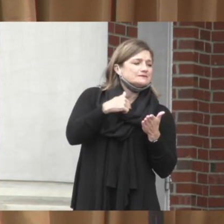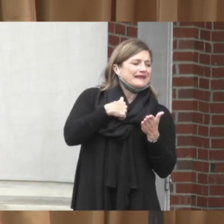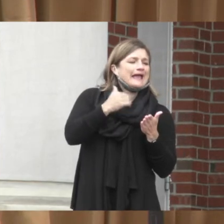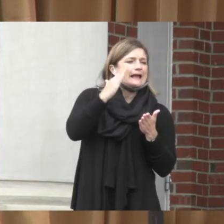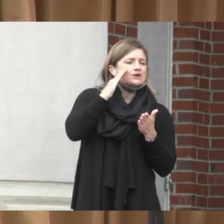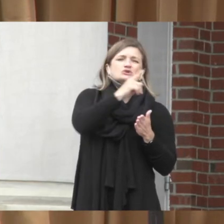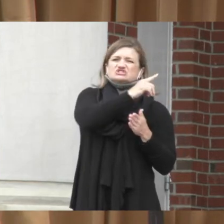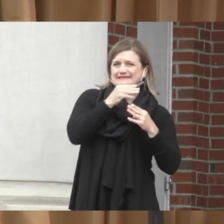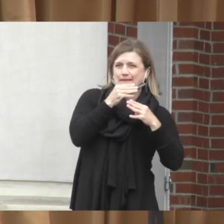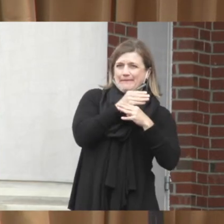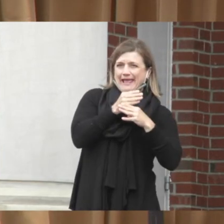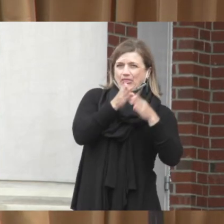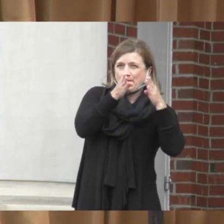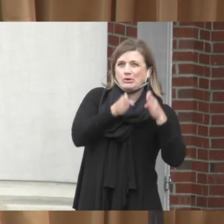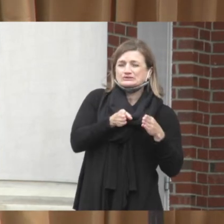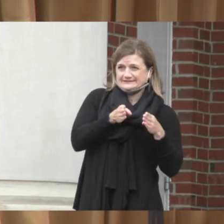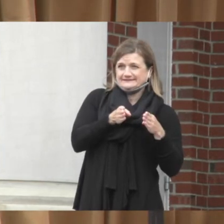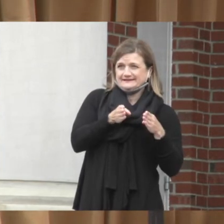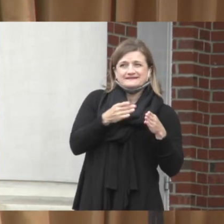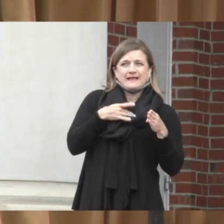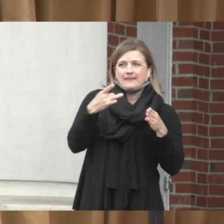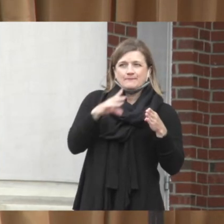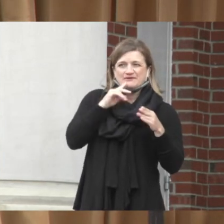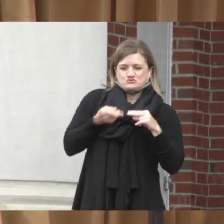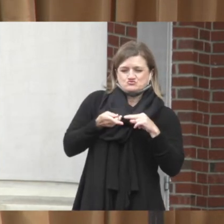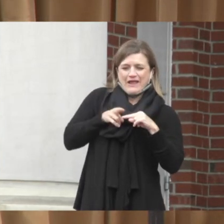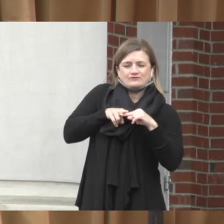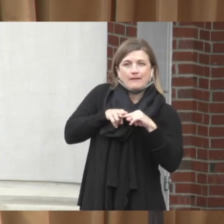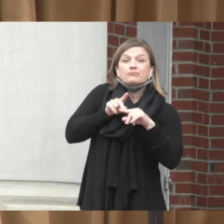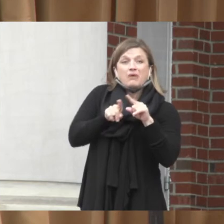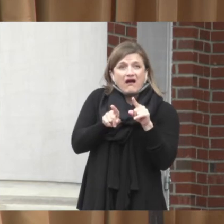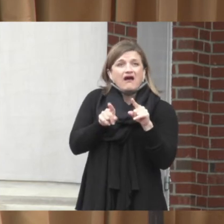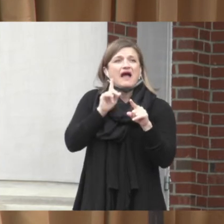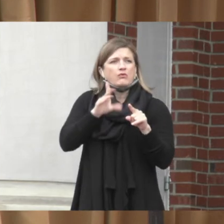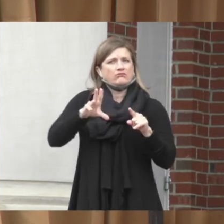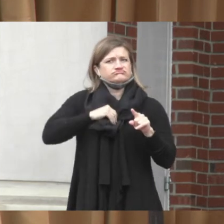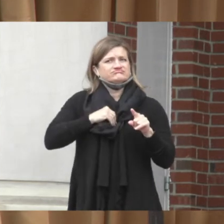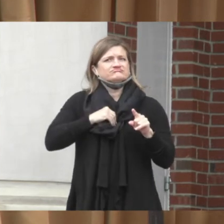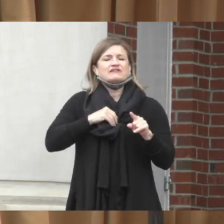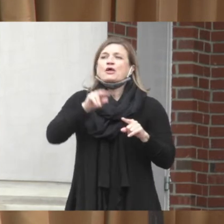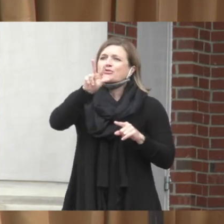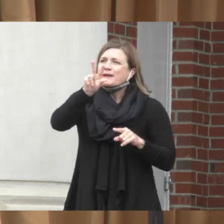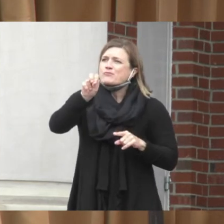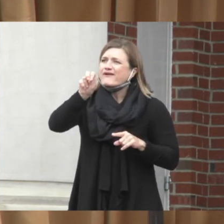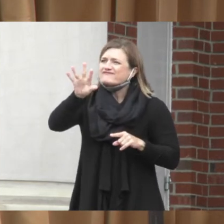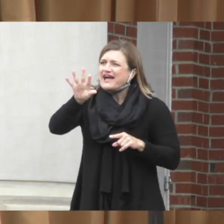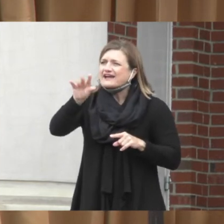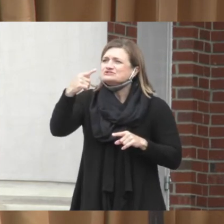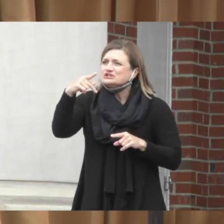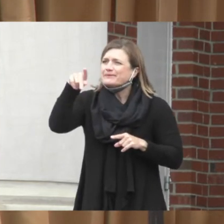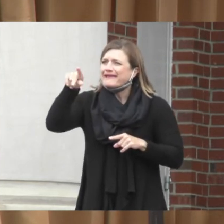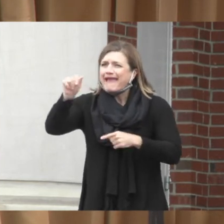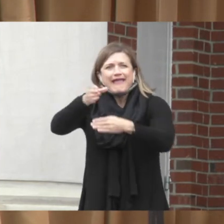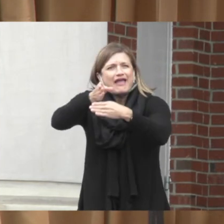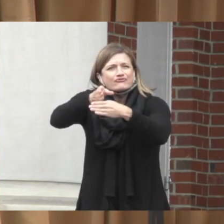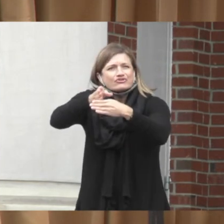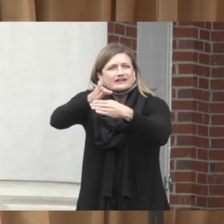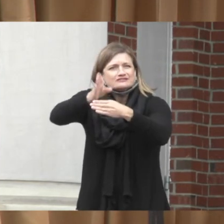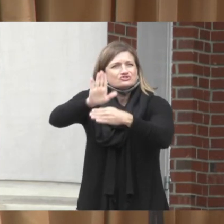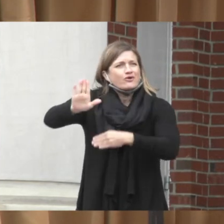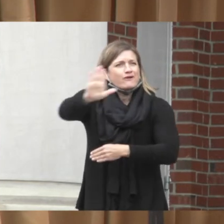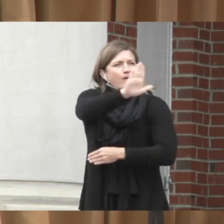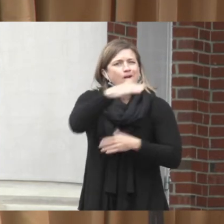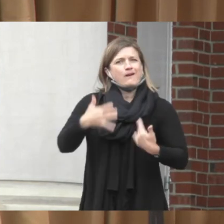person in her probably wouldn't want me to do that. She would want you to just achieve it, but I'll take that as a 3.5. How about you? Great accomplishment,